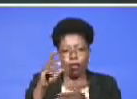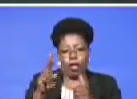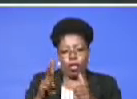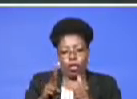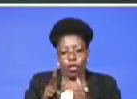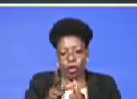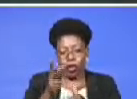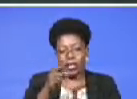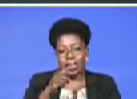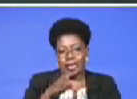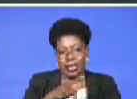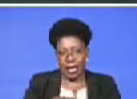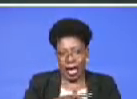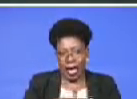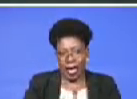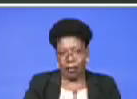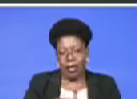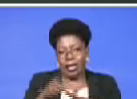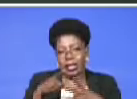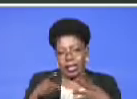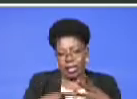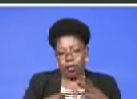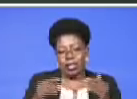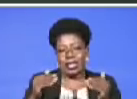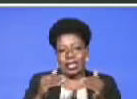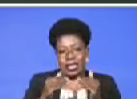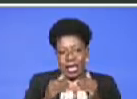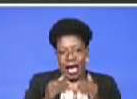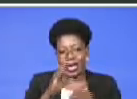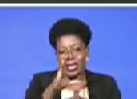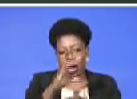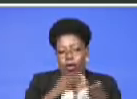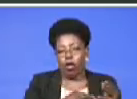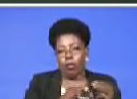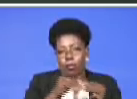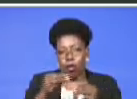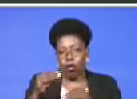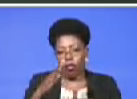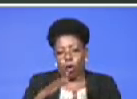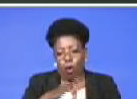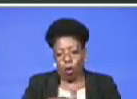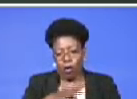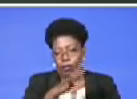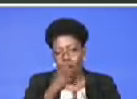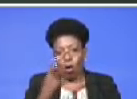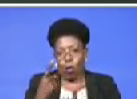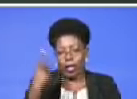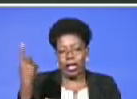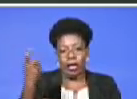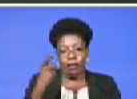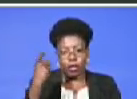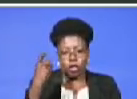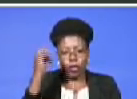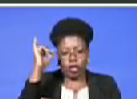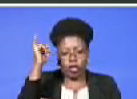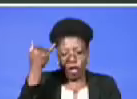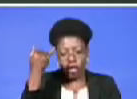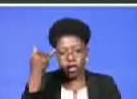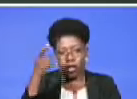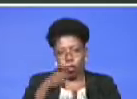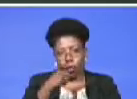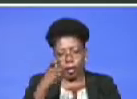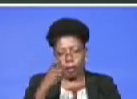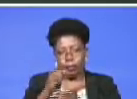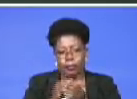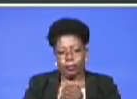time this season. The series was tied 1-1, but it would be Cal moving on with a 4-1 victory. Justin picking up the lone win for Arizona State at